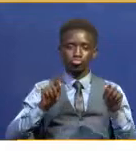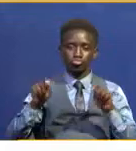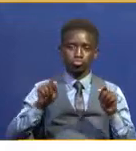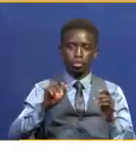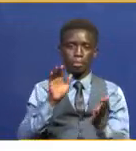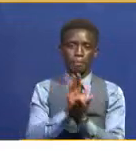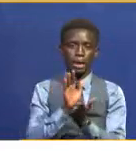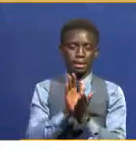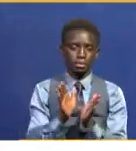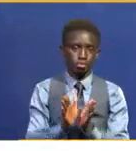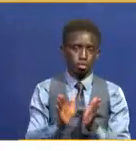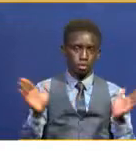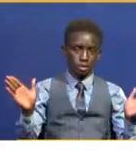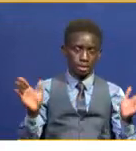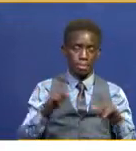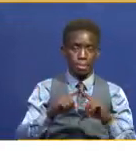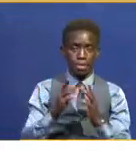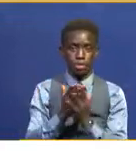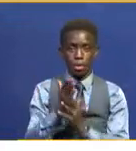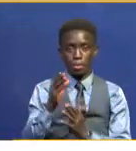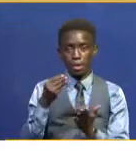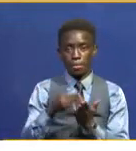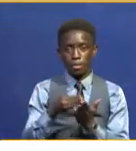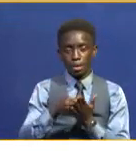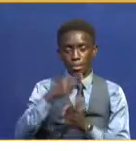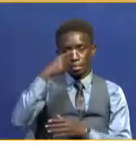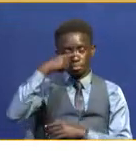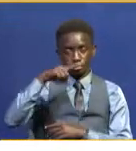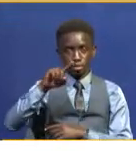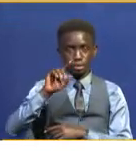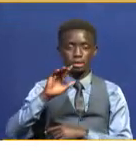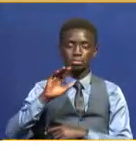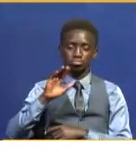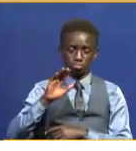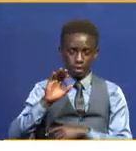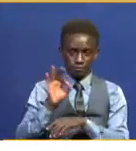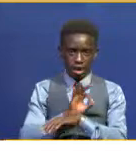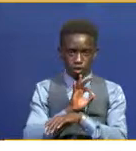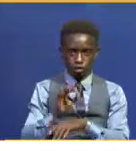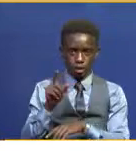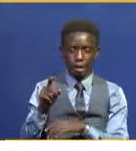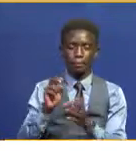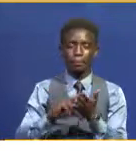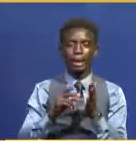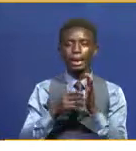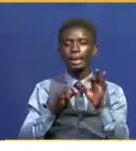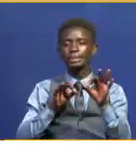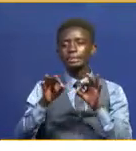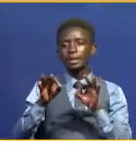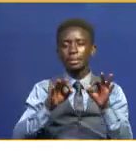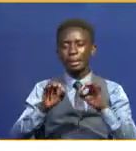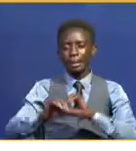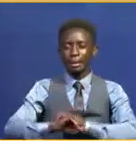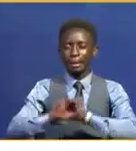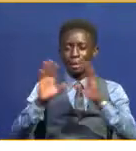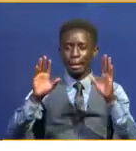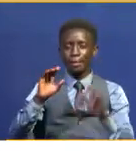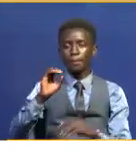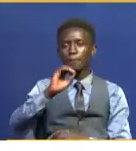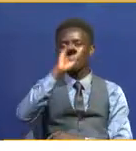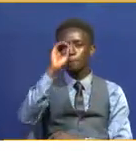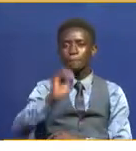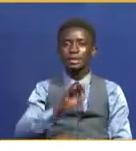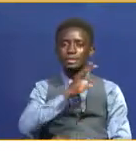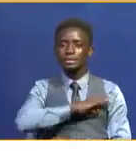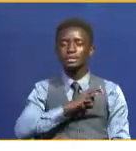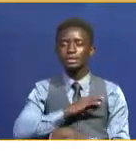see through its monetary policy function, it sets a tone in terms of where interest rates are supposed to be.